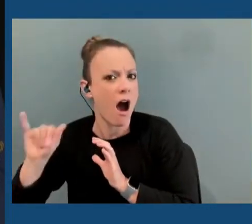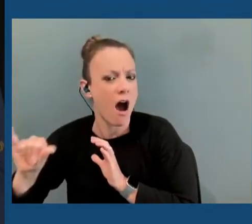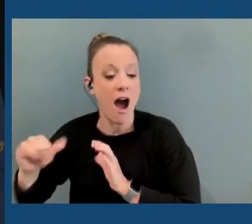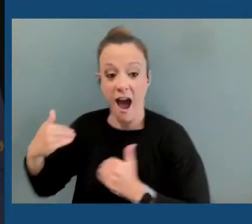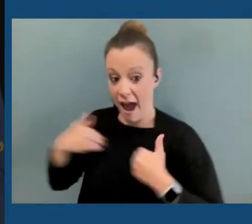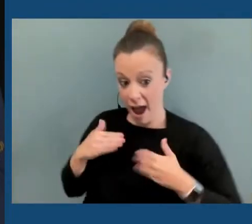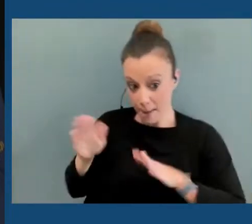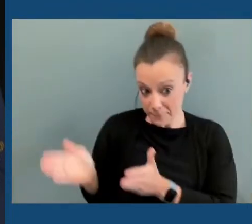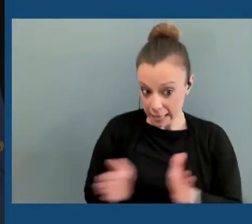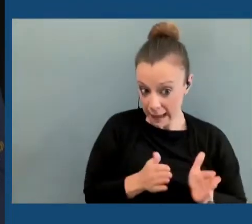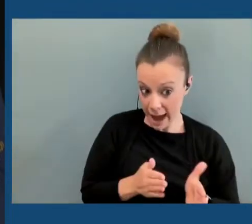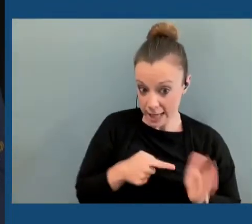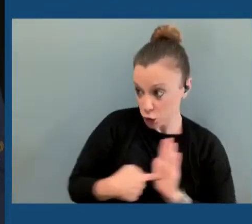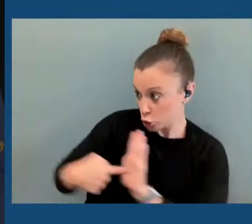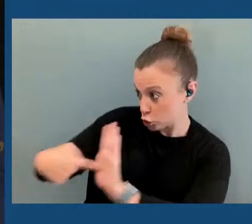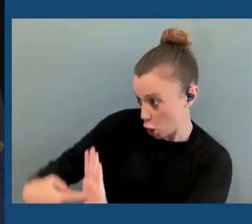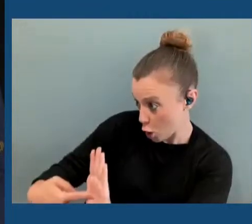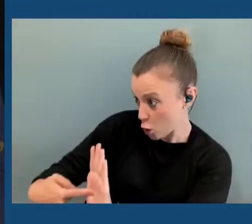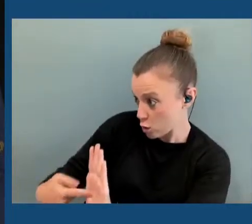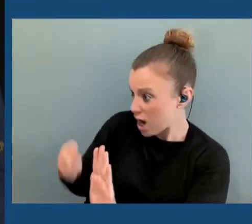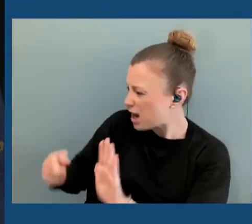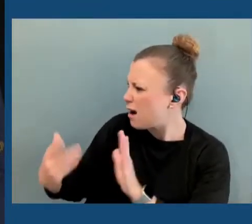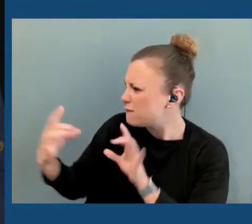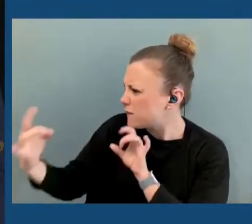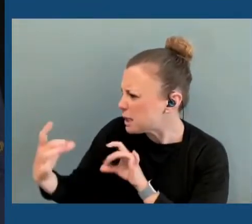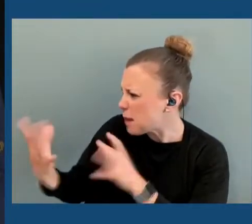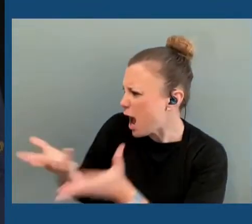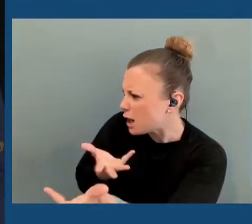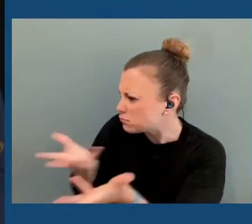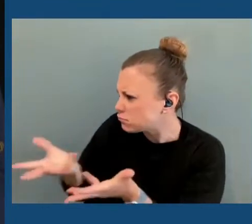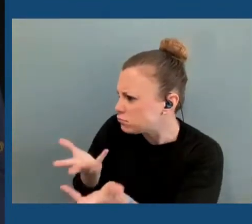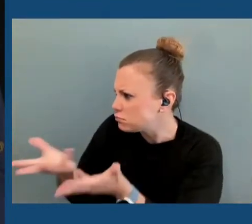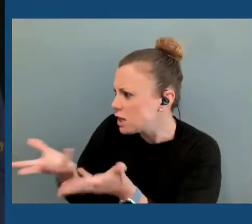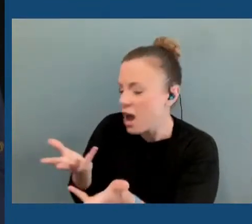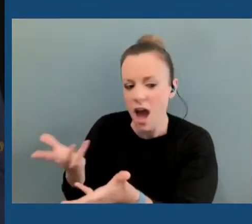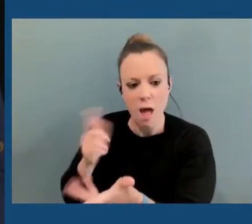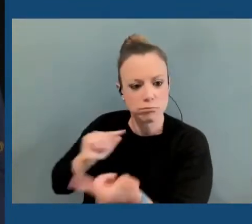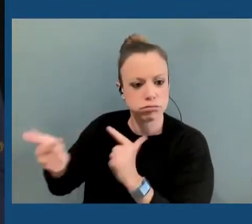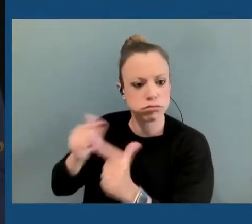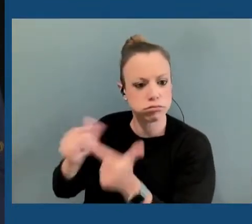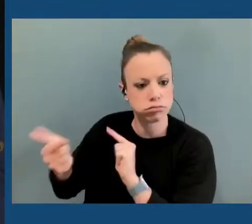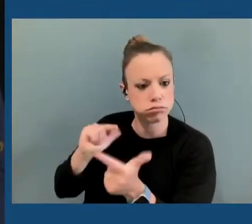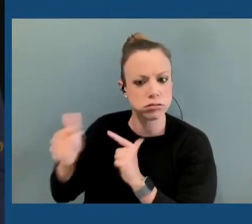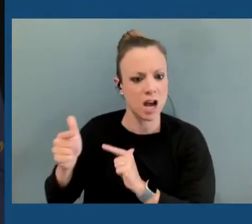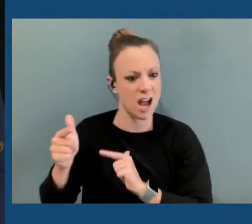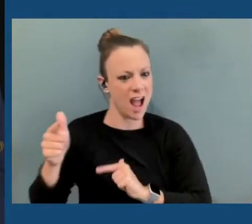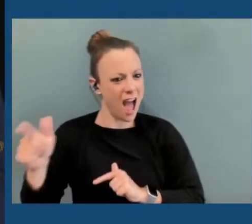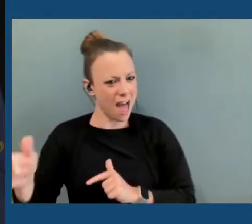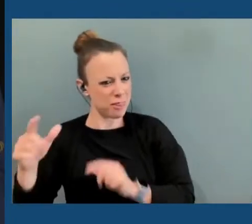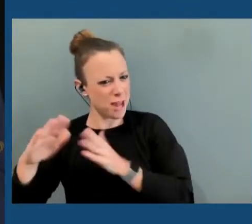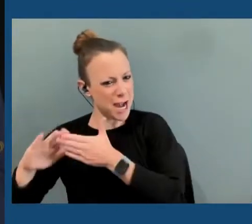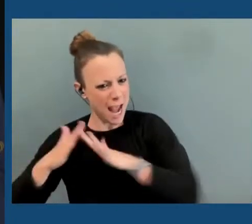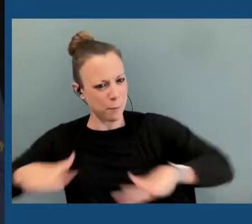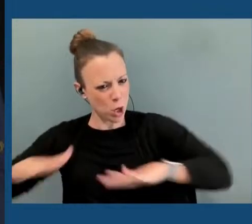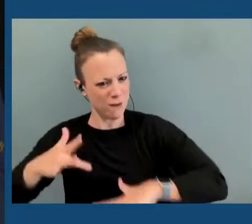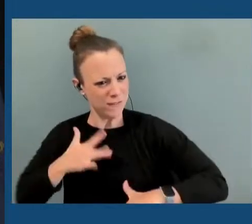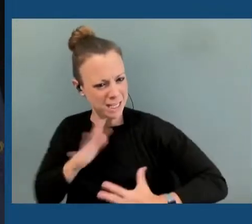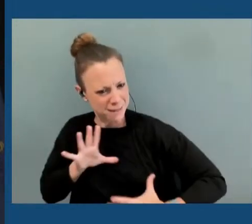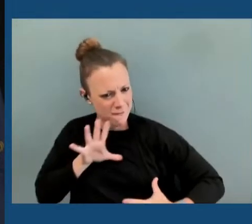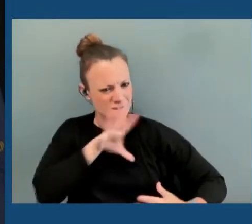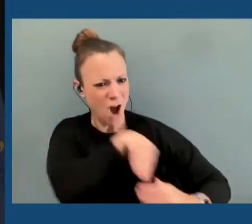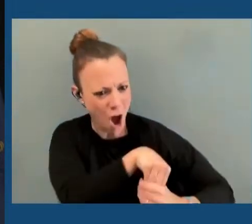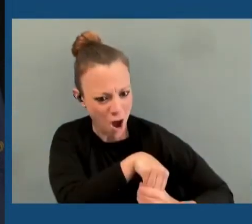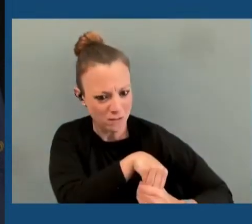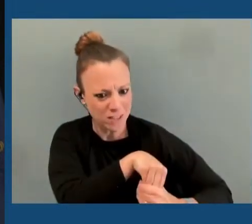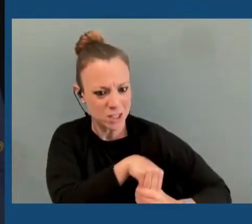this project progresses throughout its various stages. After we do the first couple of buildings, let's see what kind of an impact,